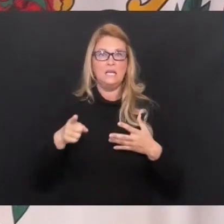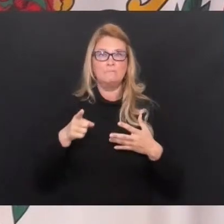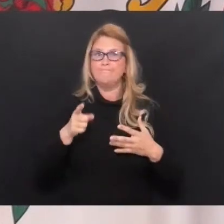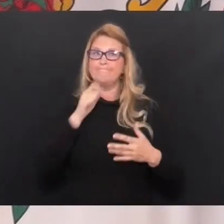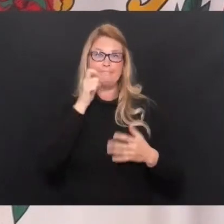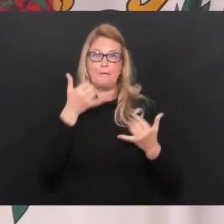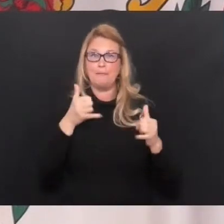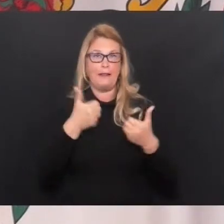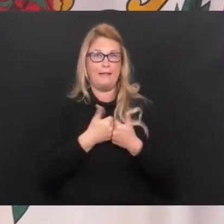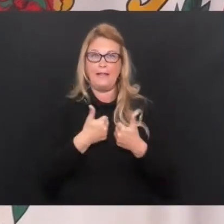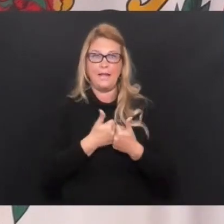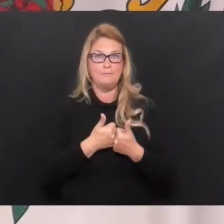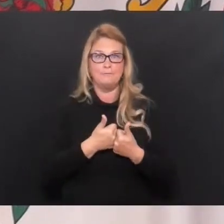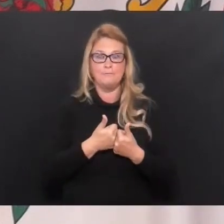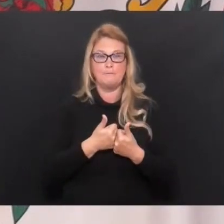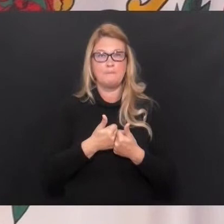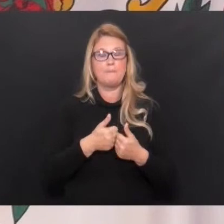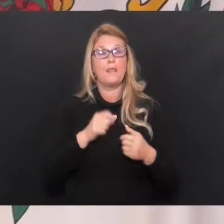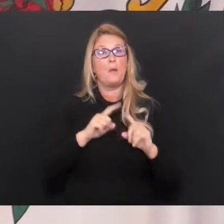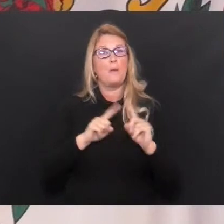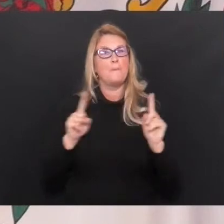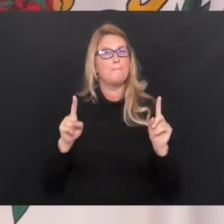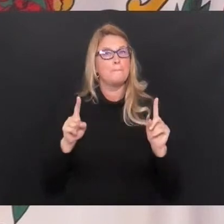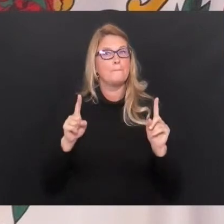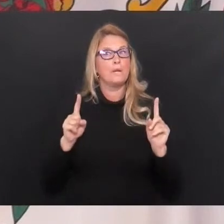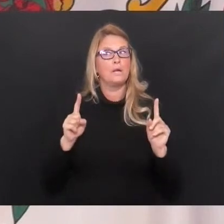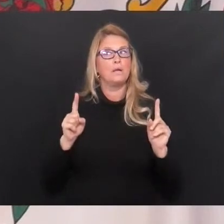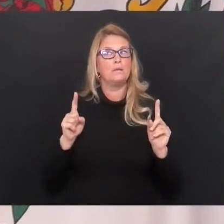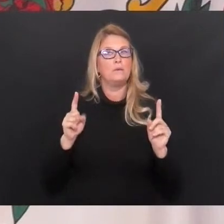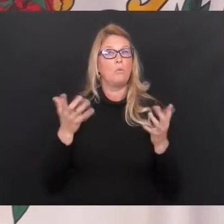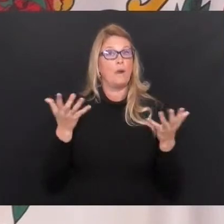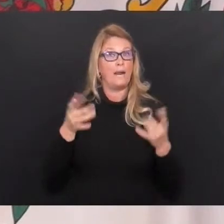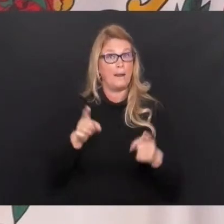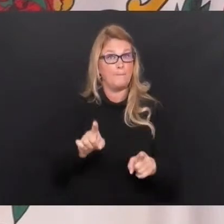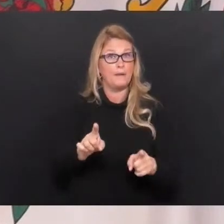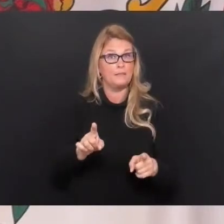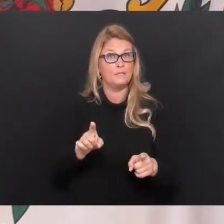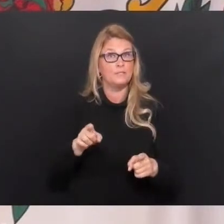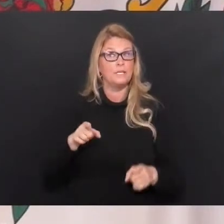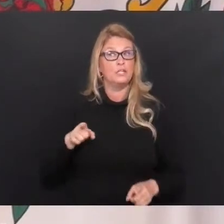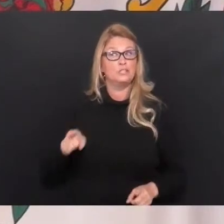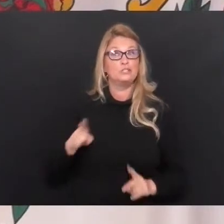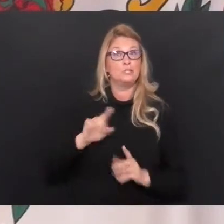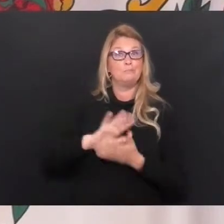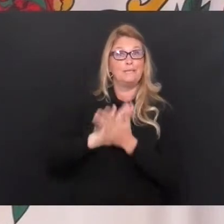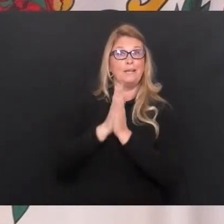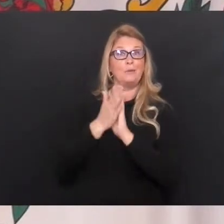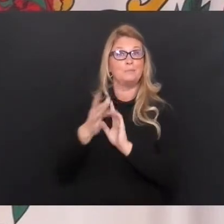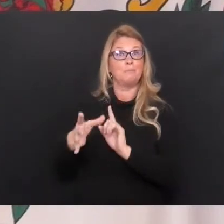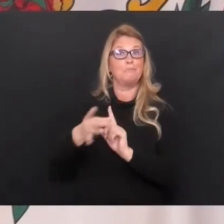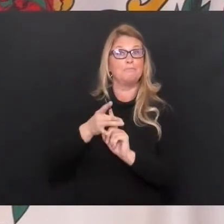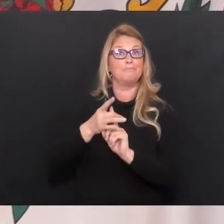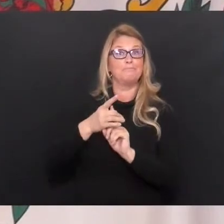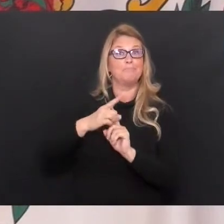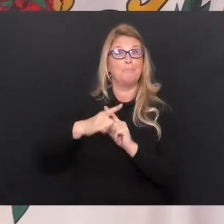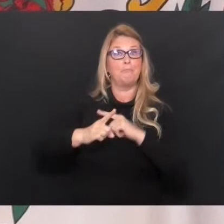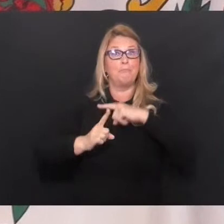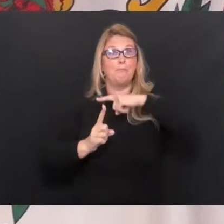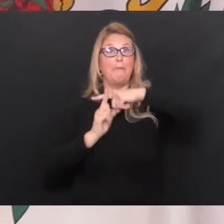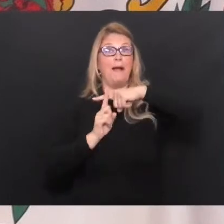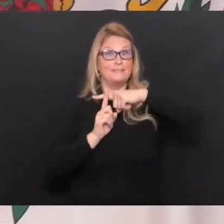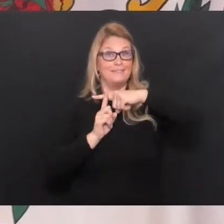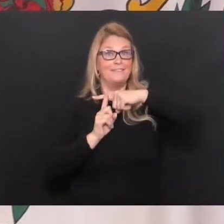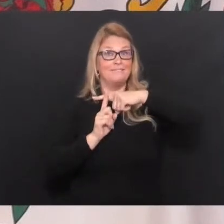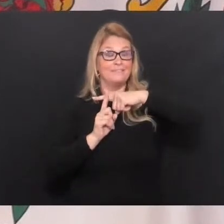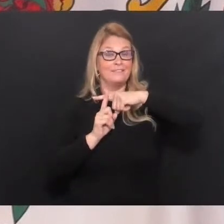game. But lo and behold, out of the clear blue nowhere, she ends up positive for COVID.